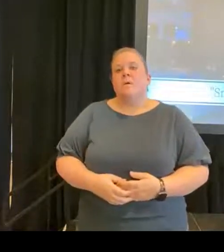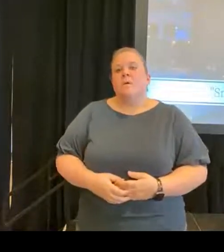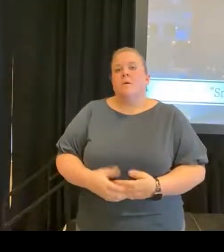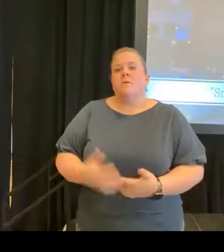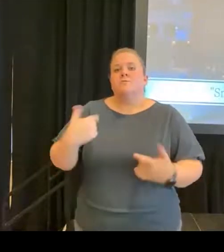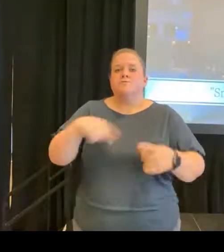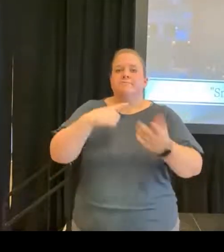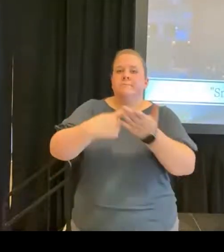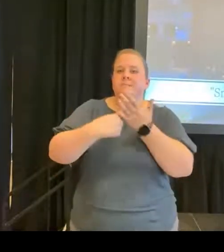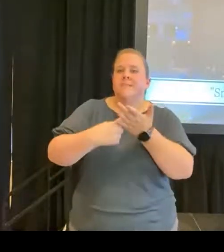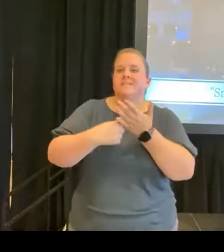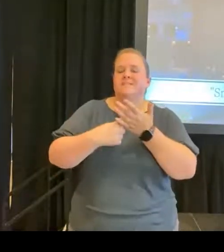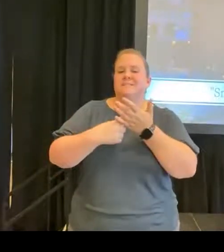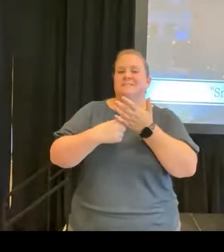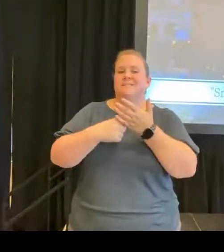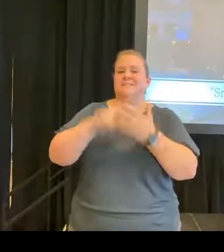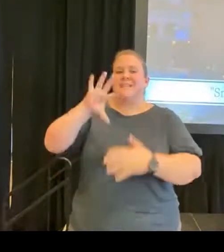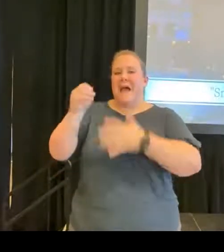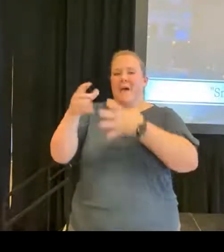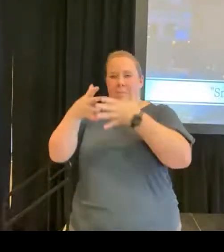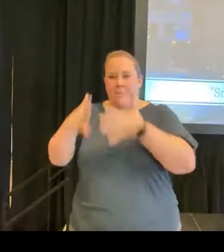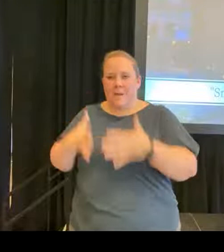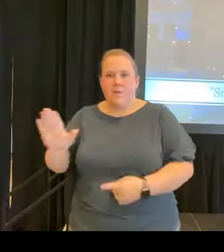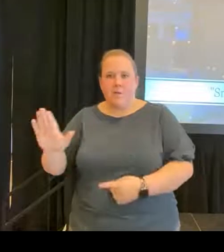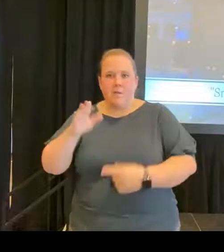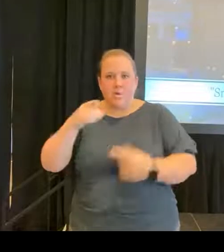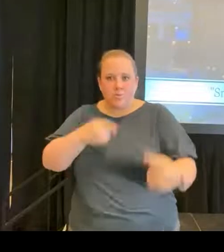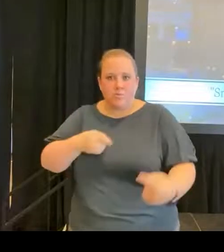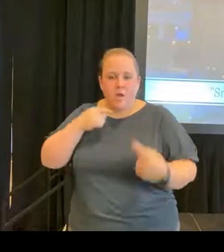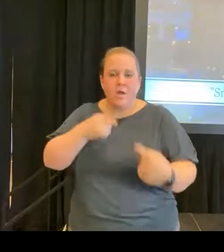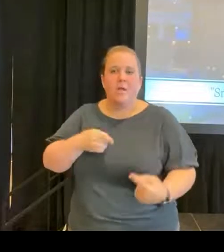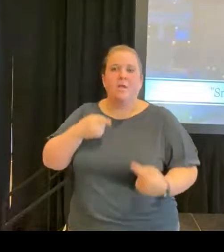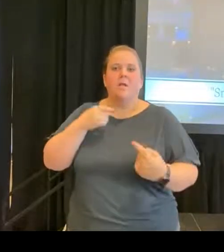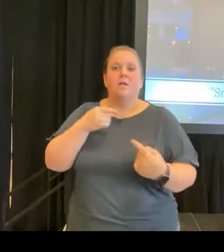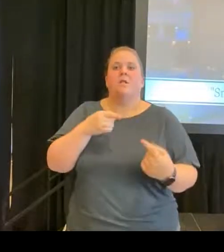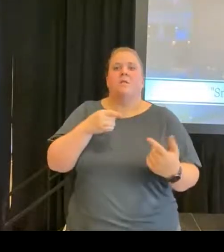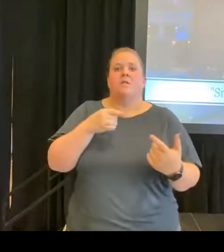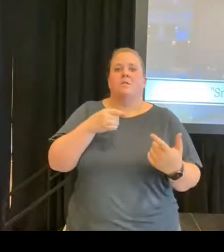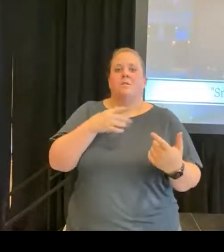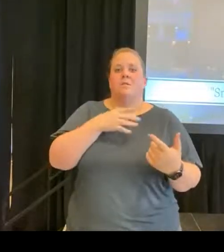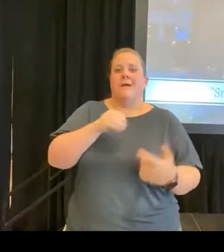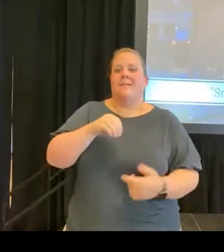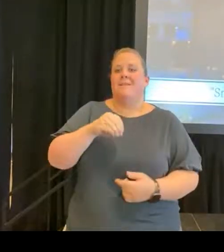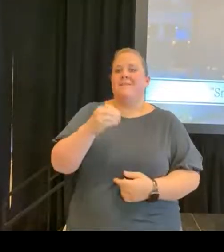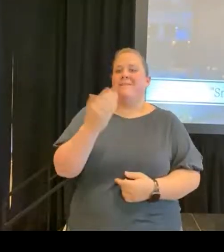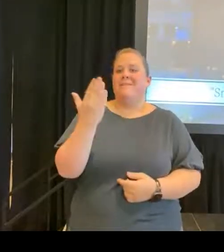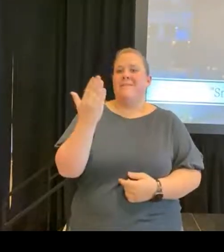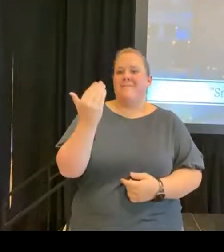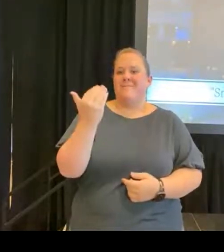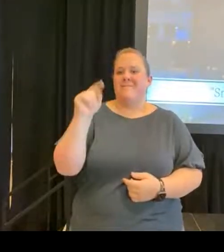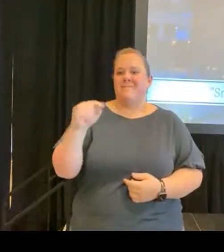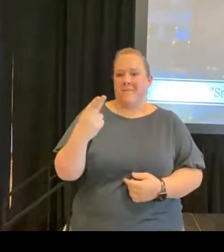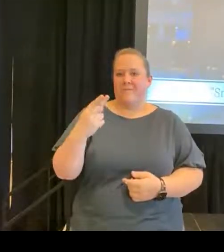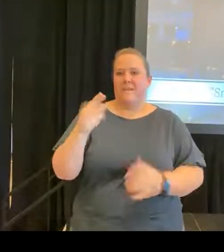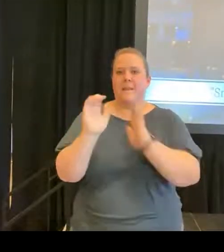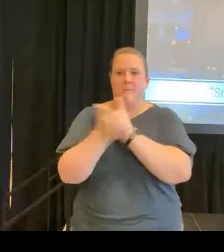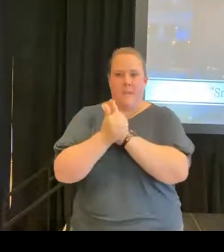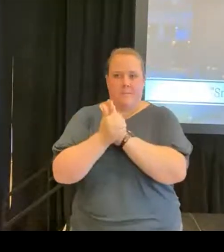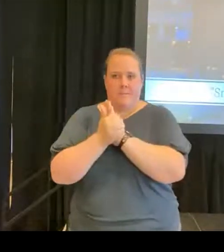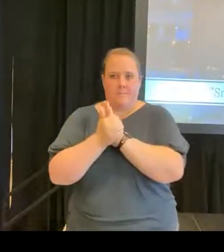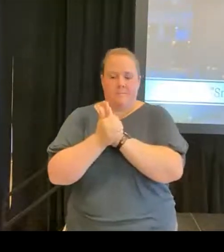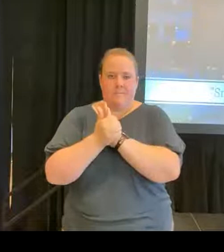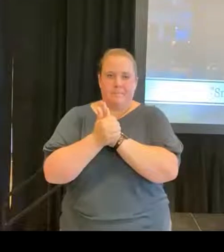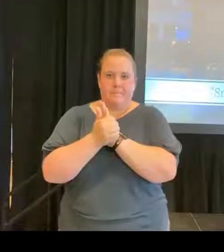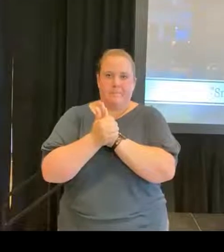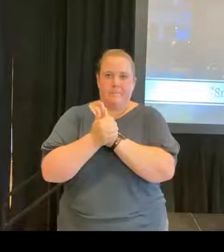about the struggle of African Americans and the 15th Amendment, basically, which